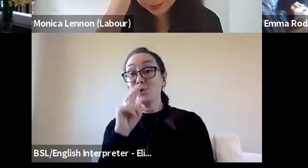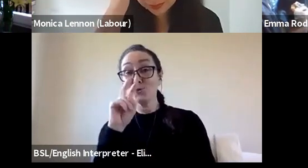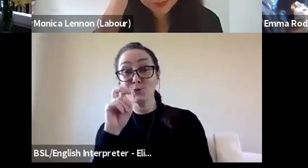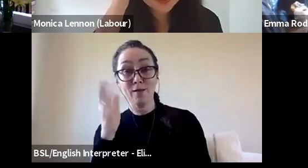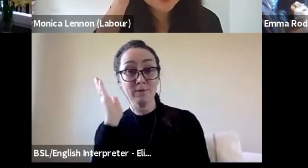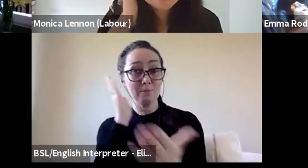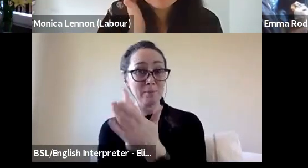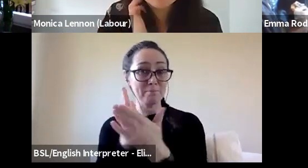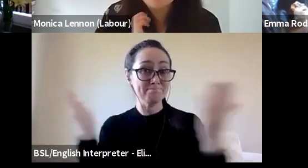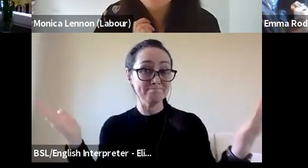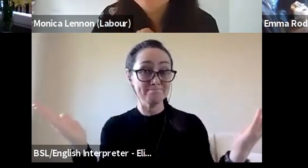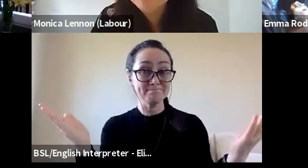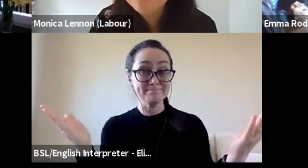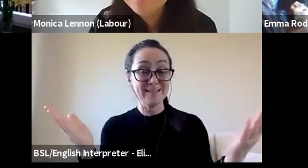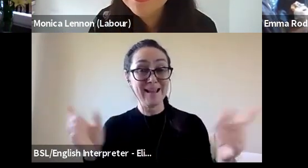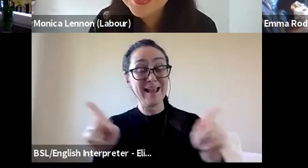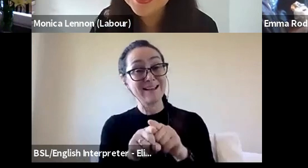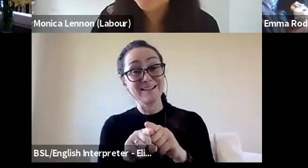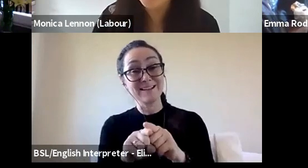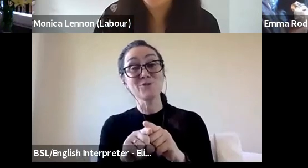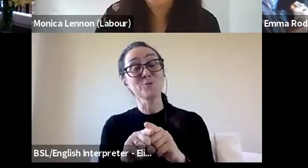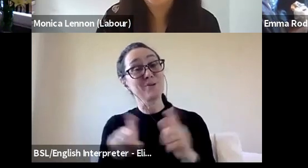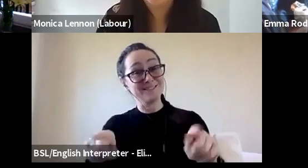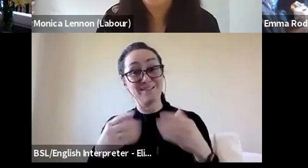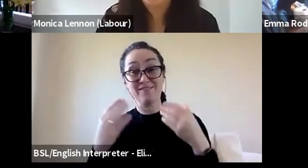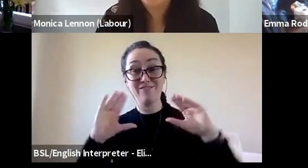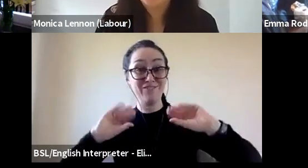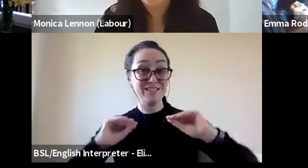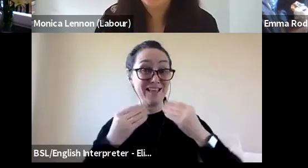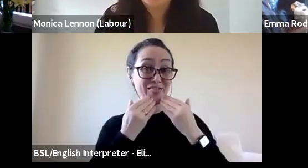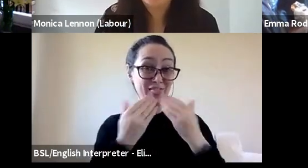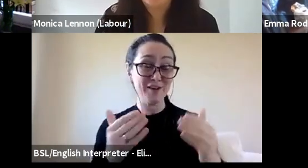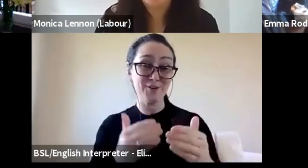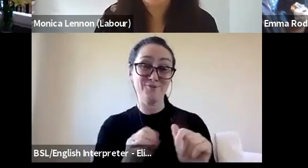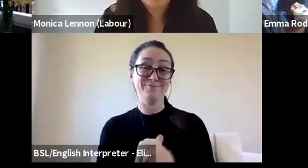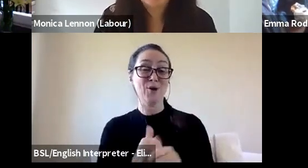clock, and I never overrun. Thank you so much. Good luck. Thank you.